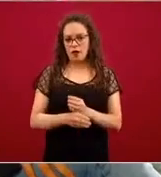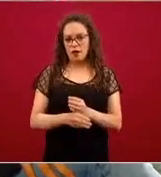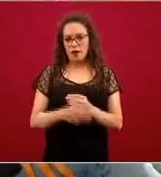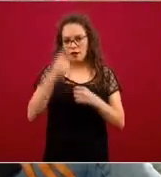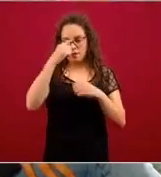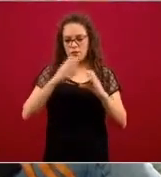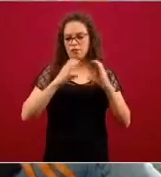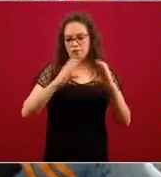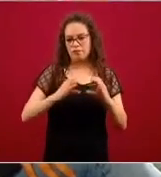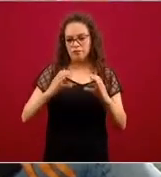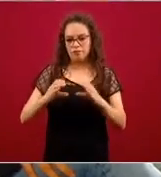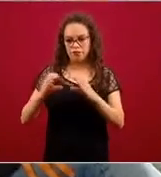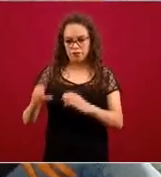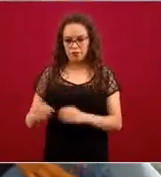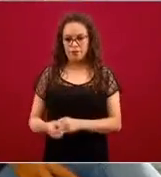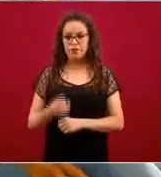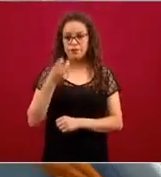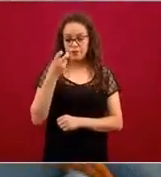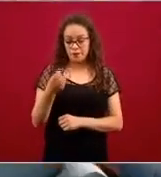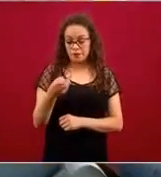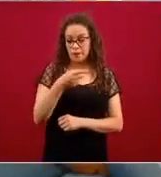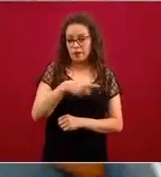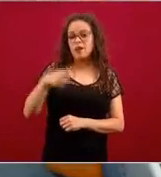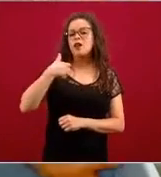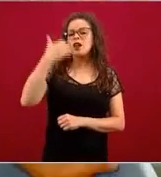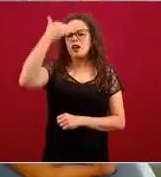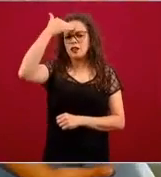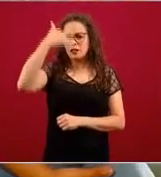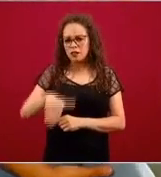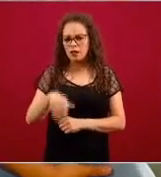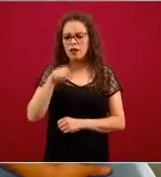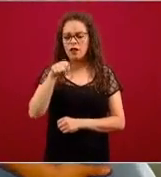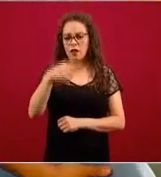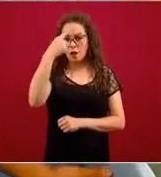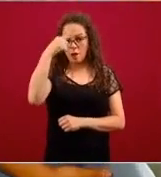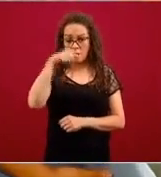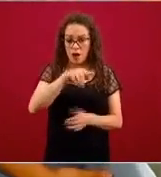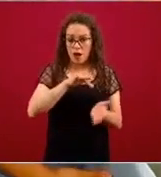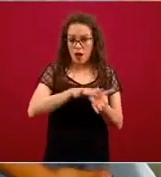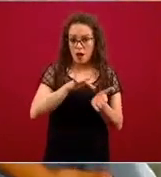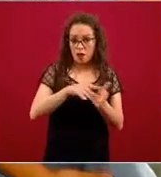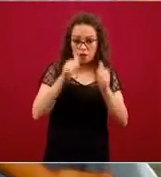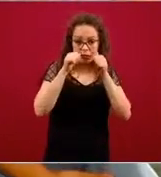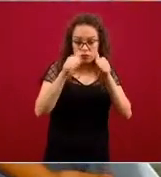different supplies, and I was wondering, are they here to help us with public policies, just